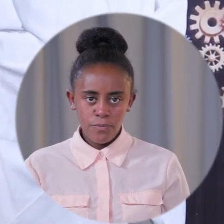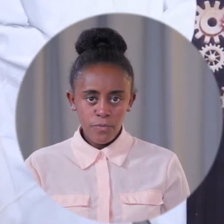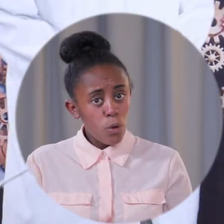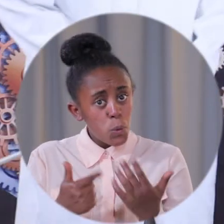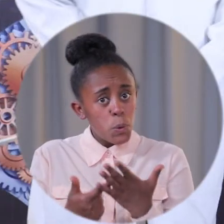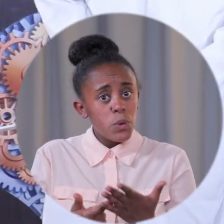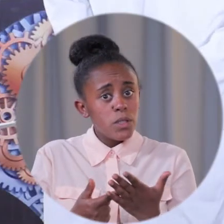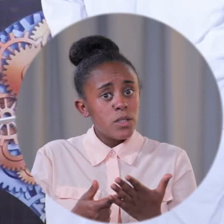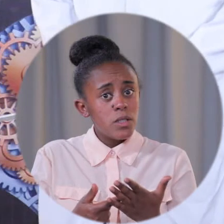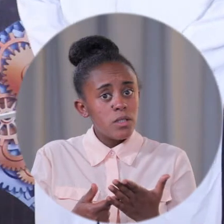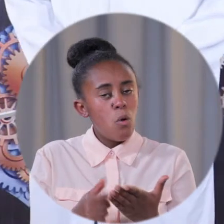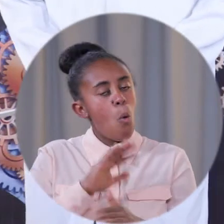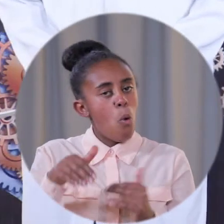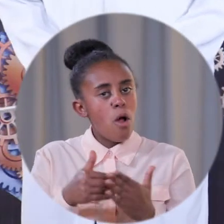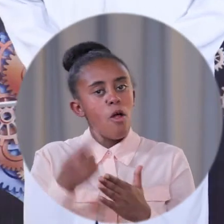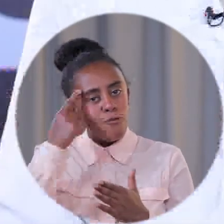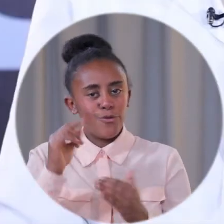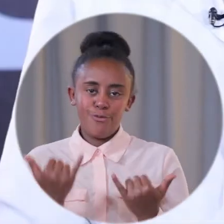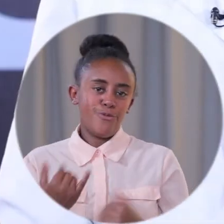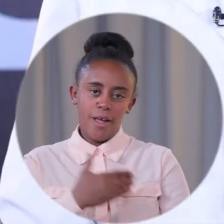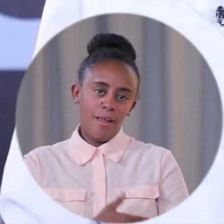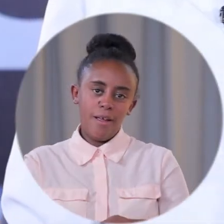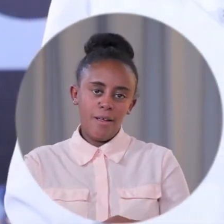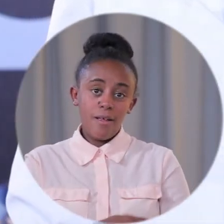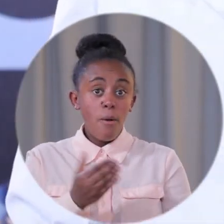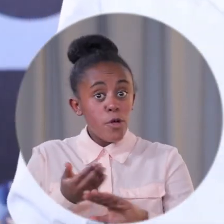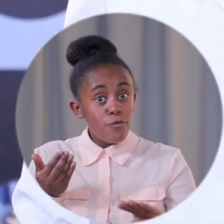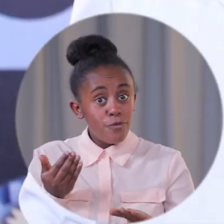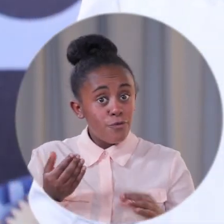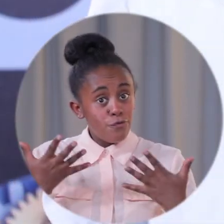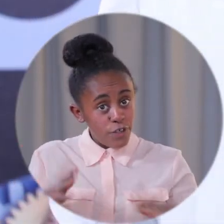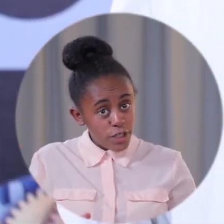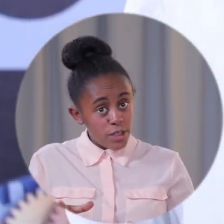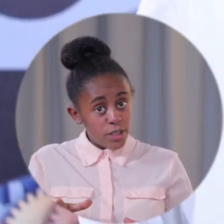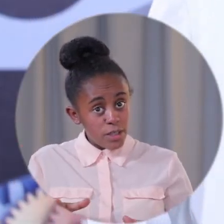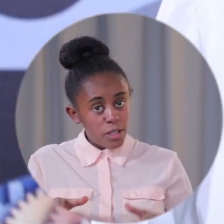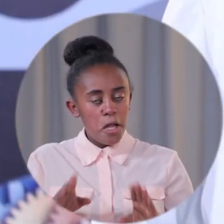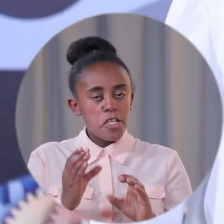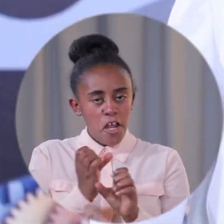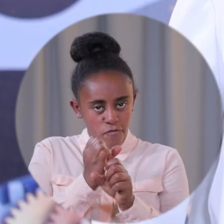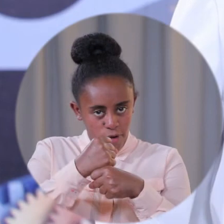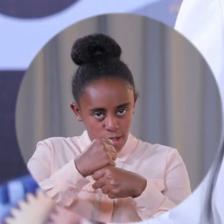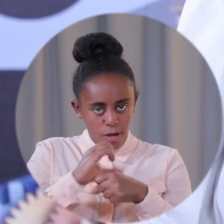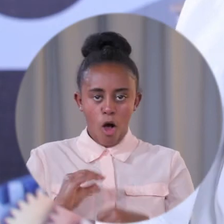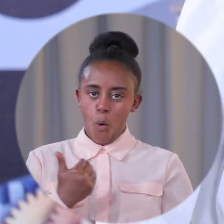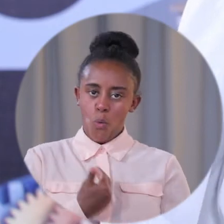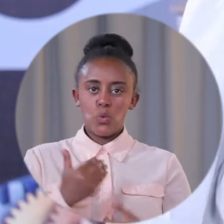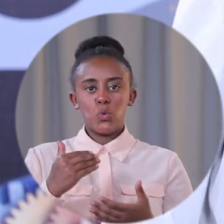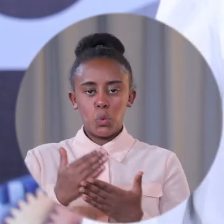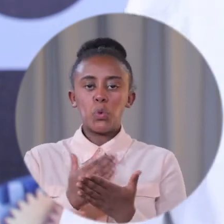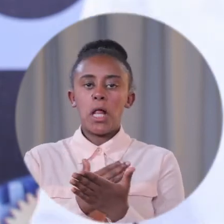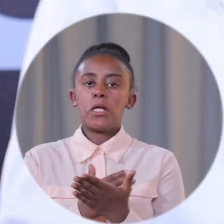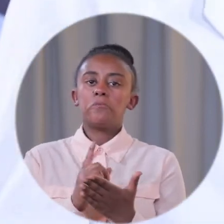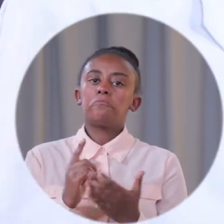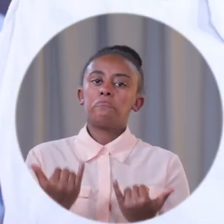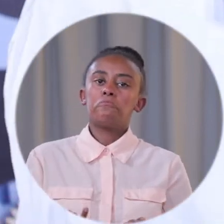So this one is all for today. Before we finish, let us revise our today's